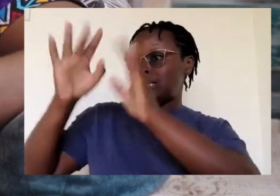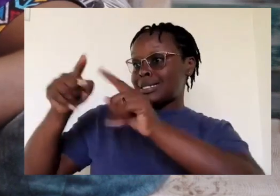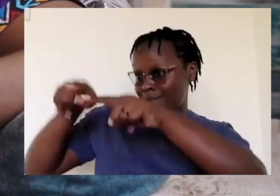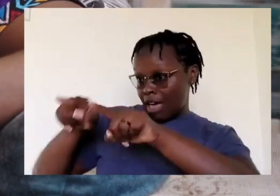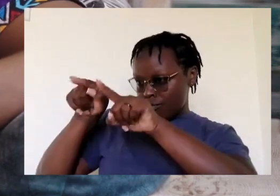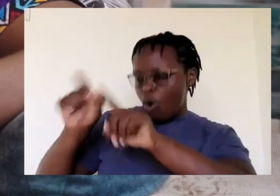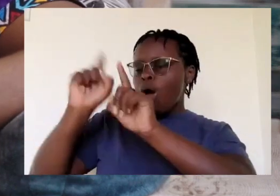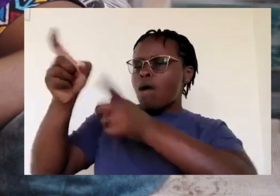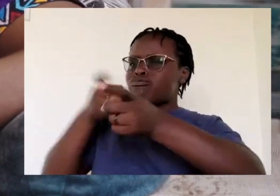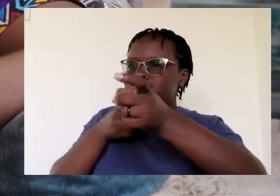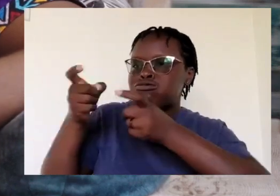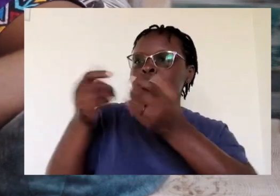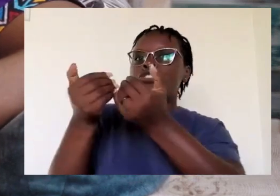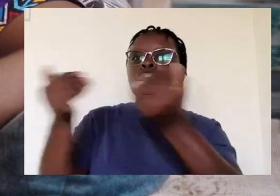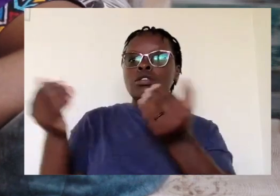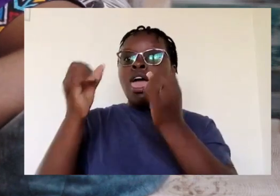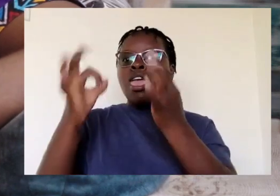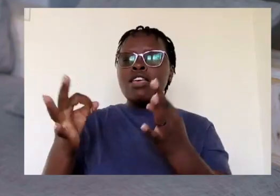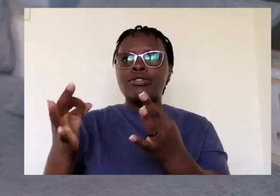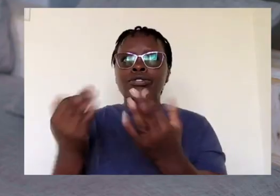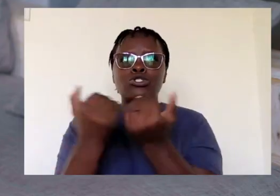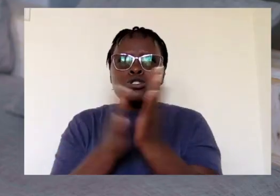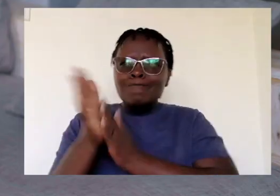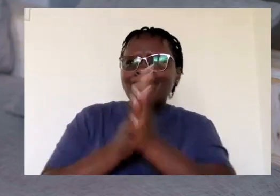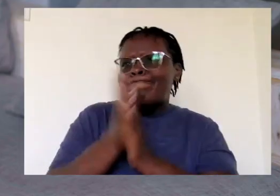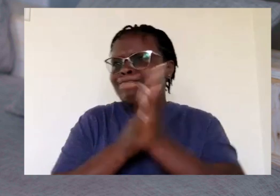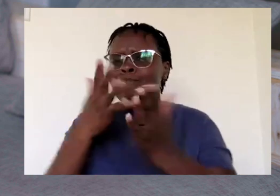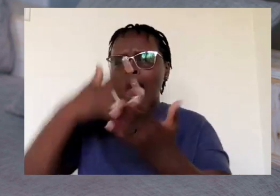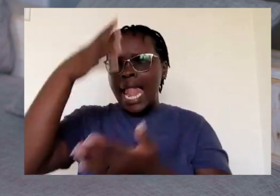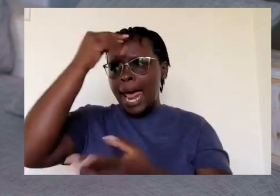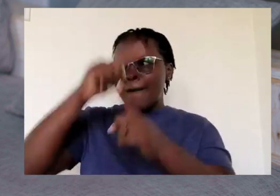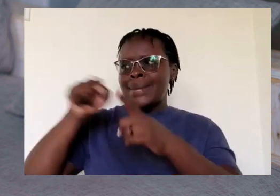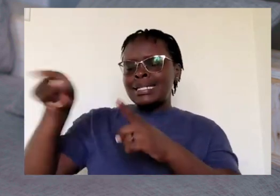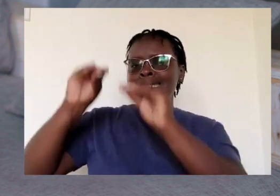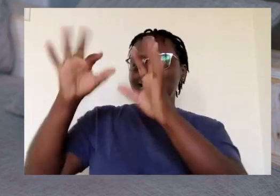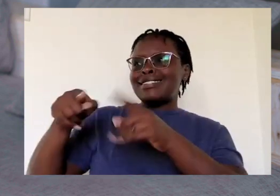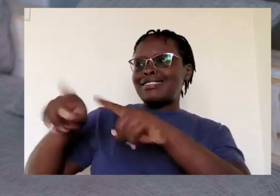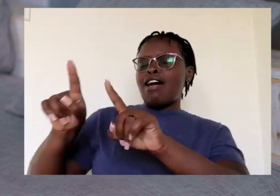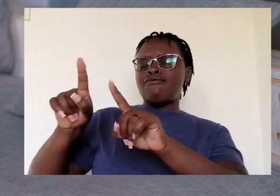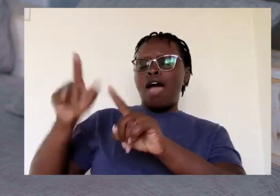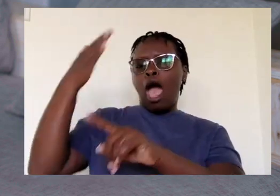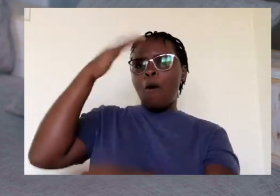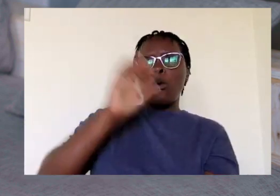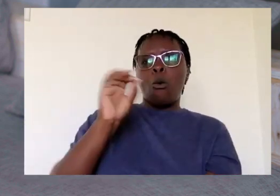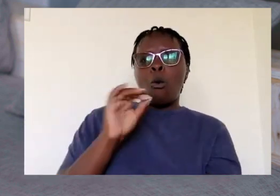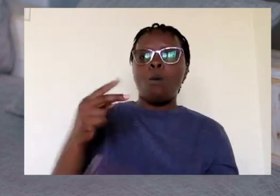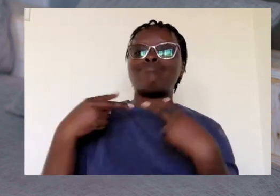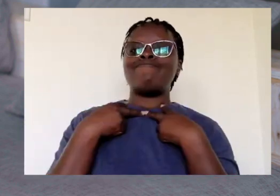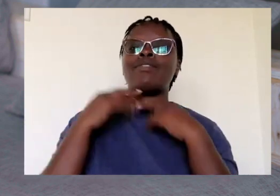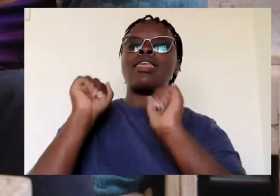so that they are able to handle the kind of children that we are expecting. And also the teachers are key people who